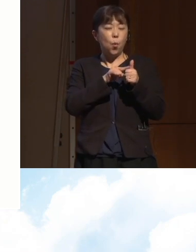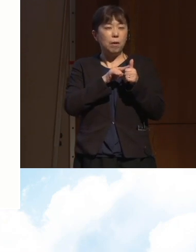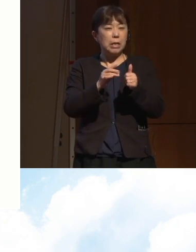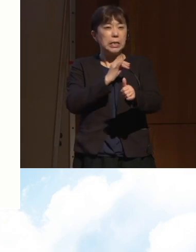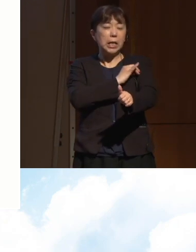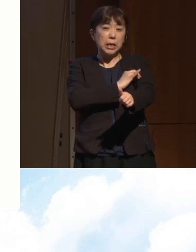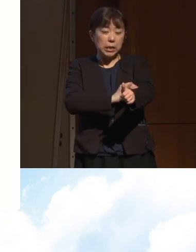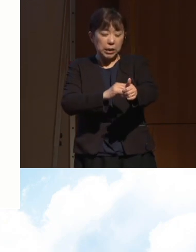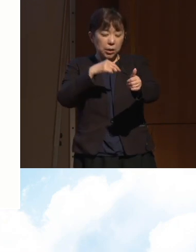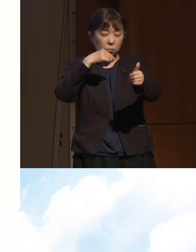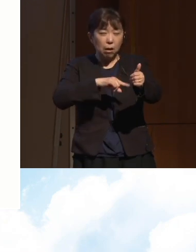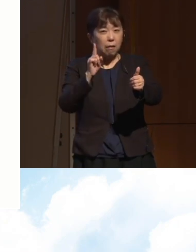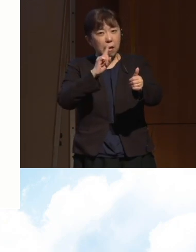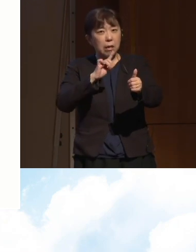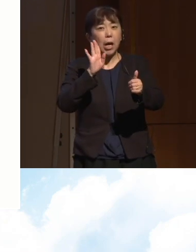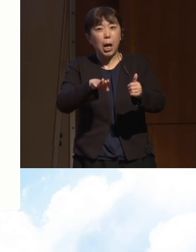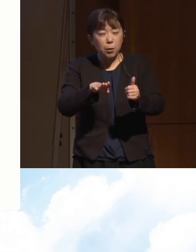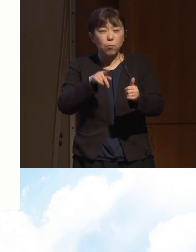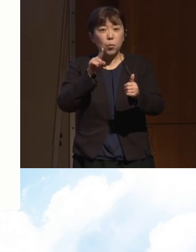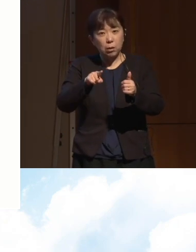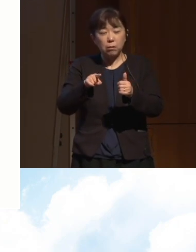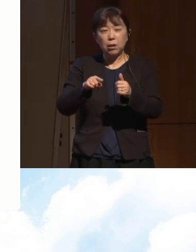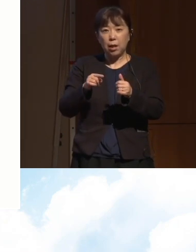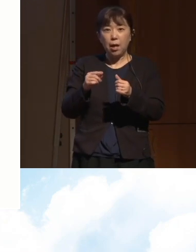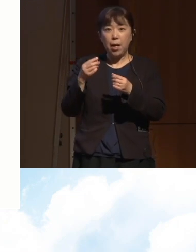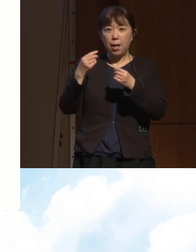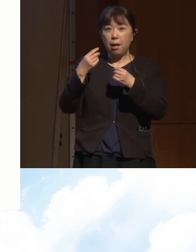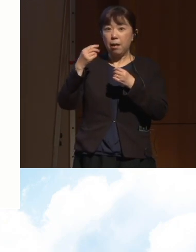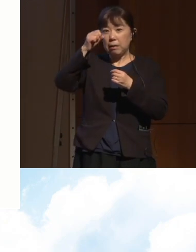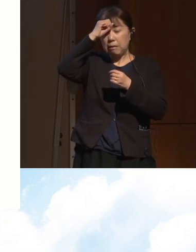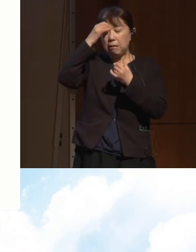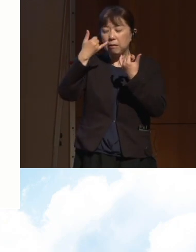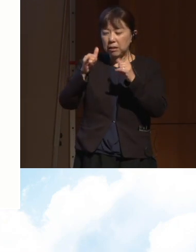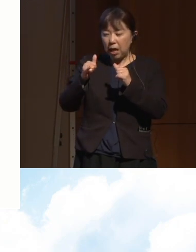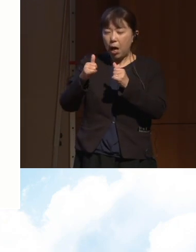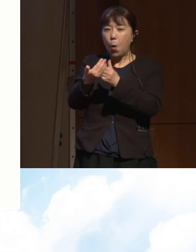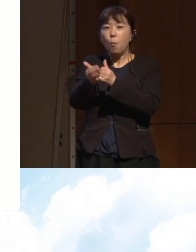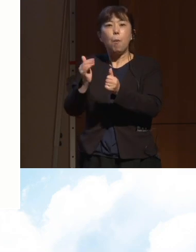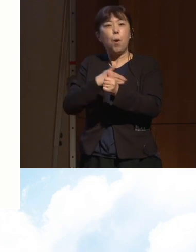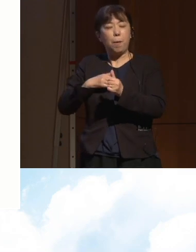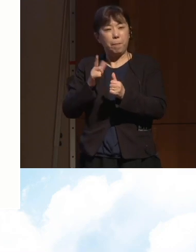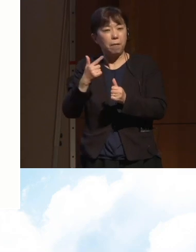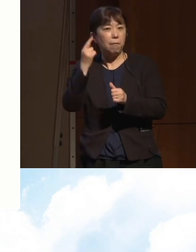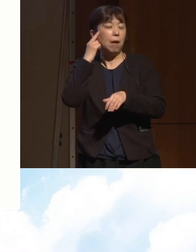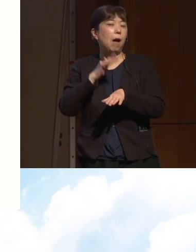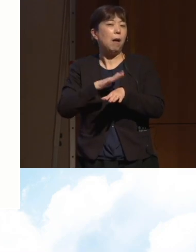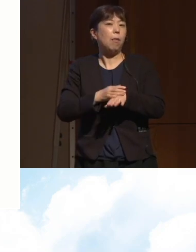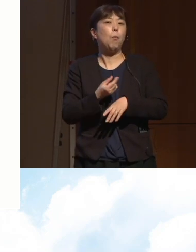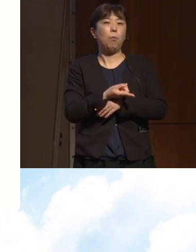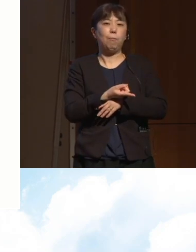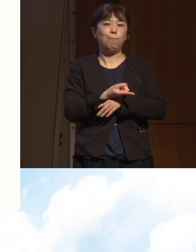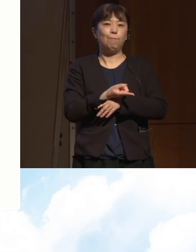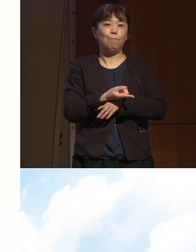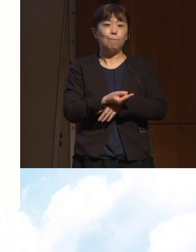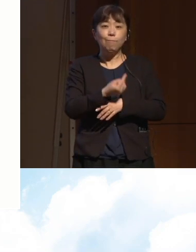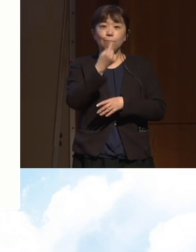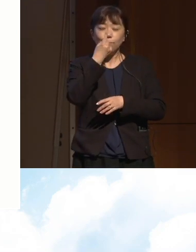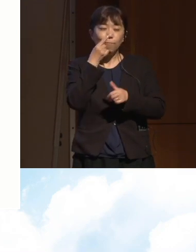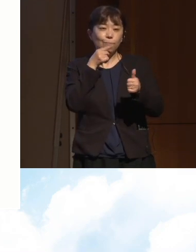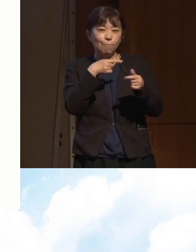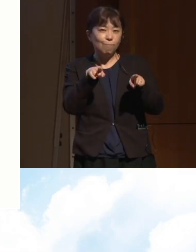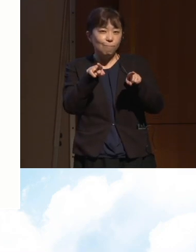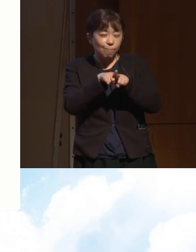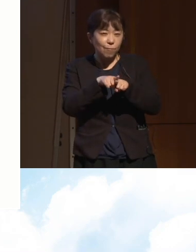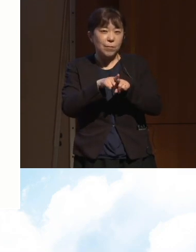teamed up, and we recruited one of the donors from his 1995 study. Now, this